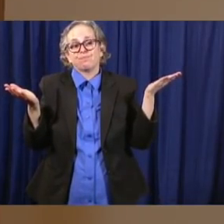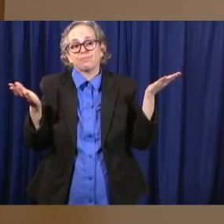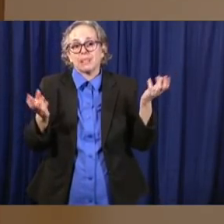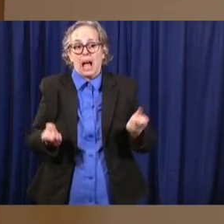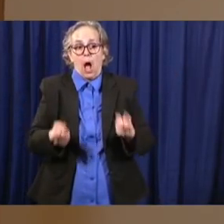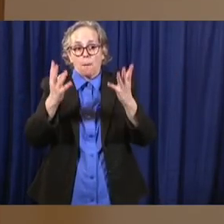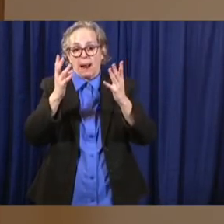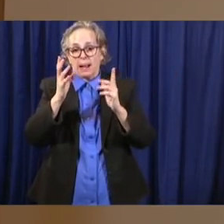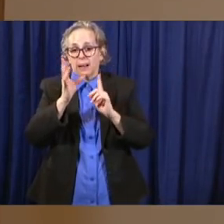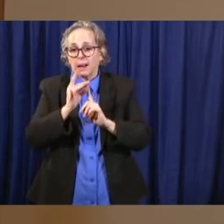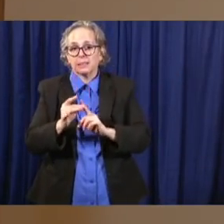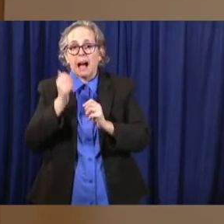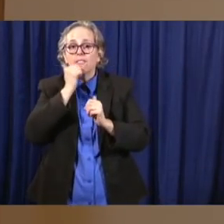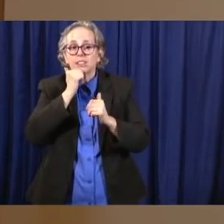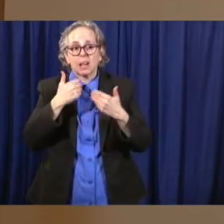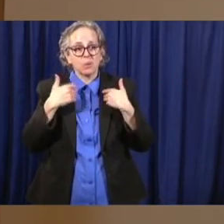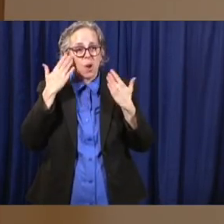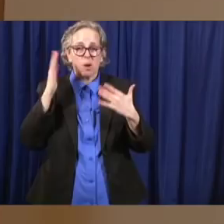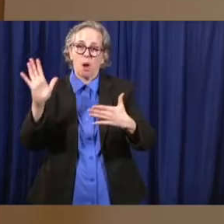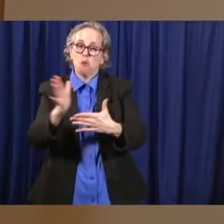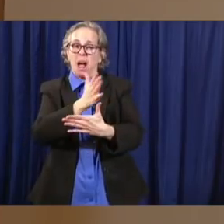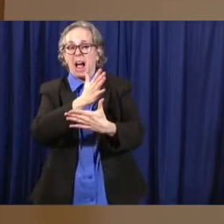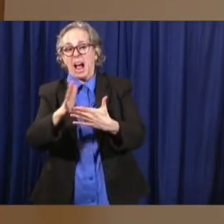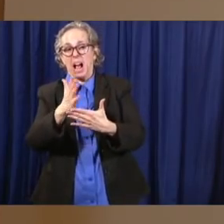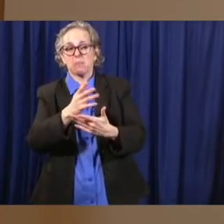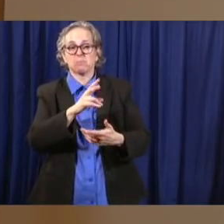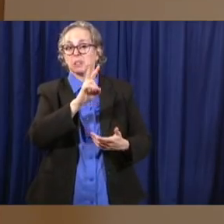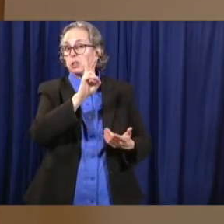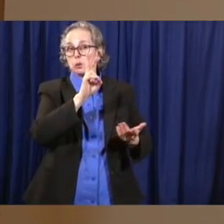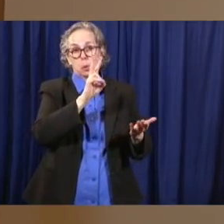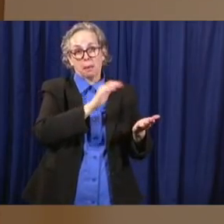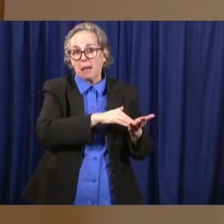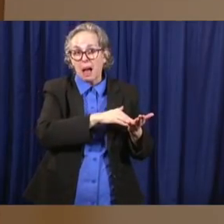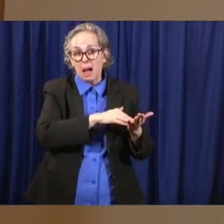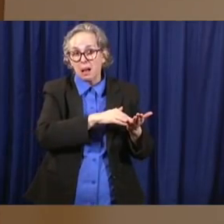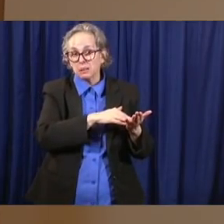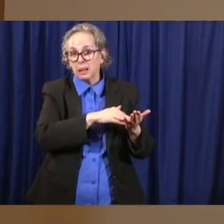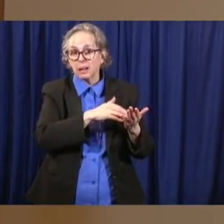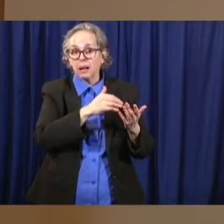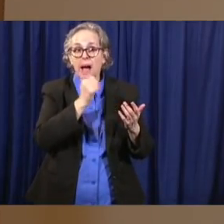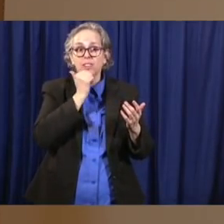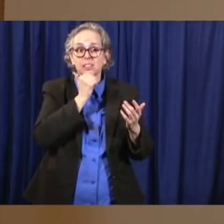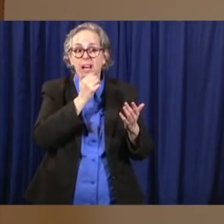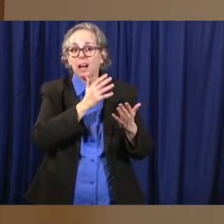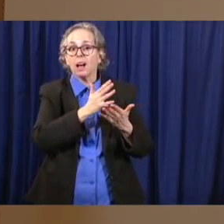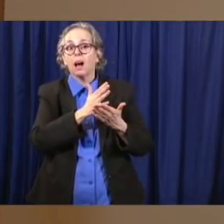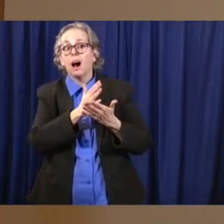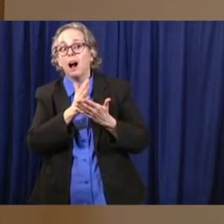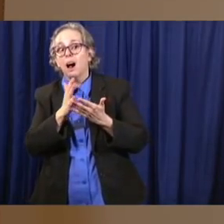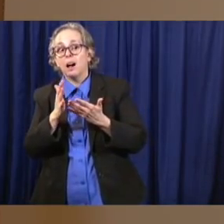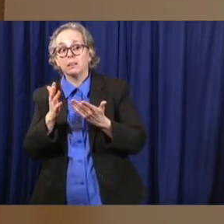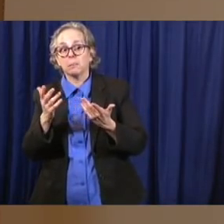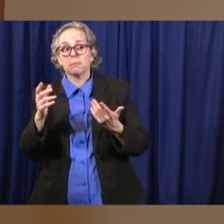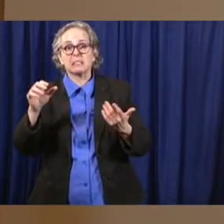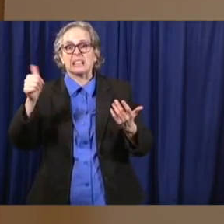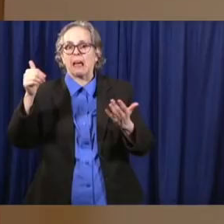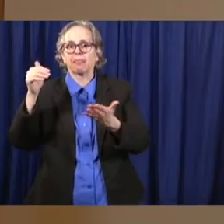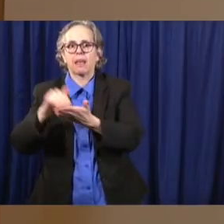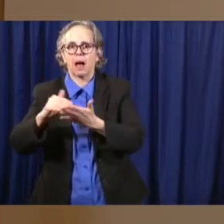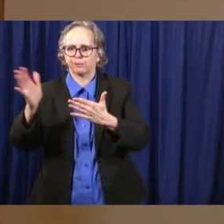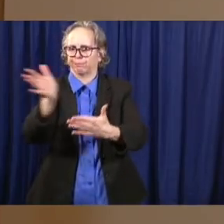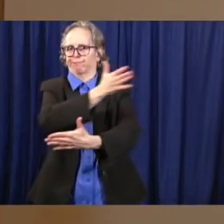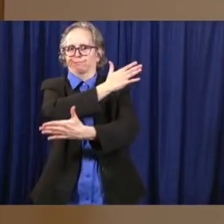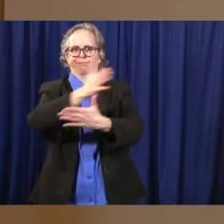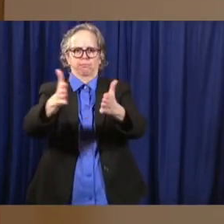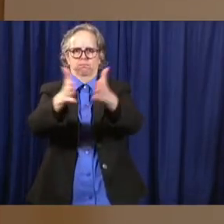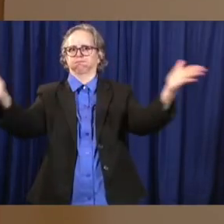to 2,000 cases per day at the peak. On the higher end models, they were as high as you heard at one point of 10,000. That 10,000